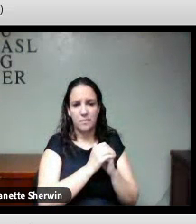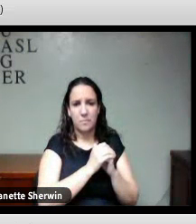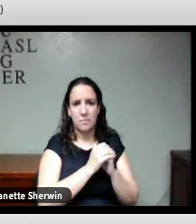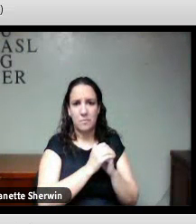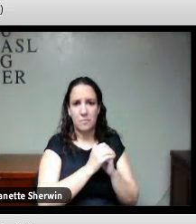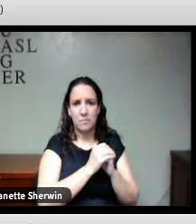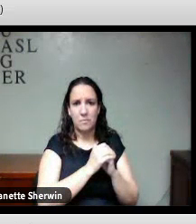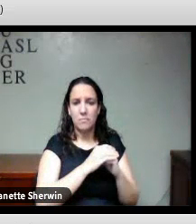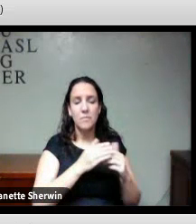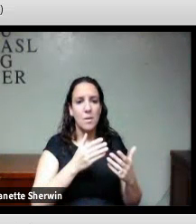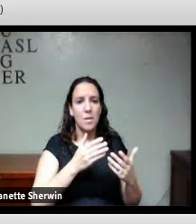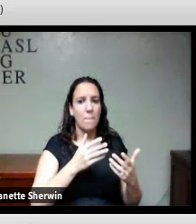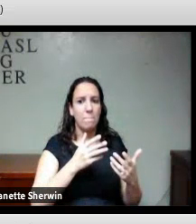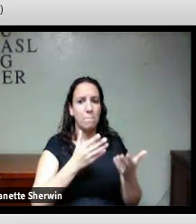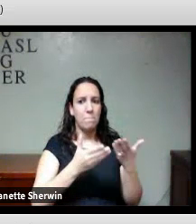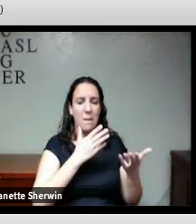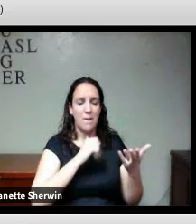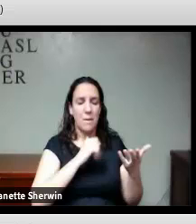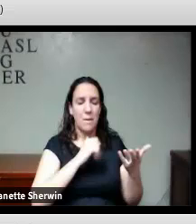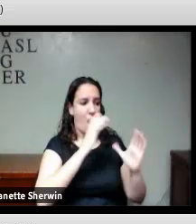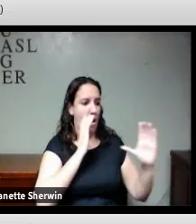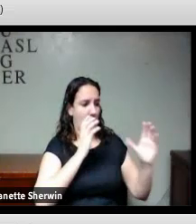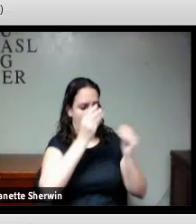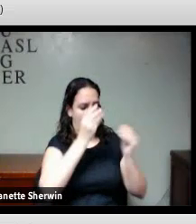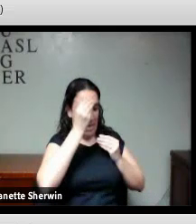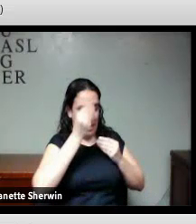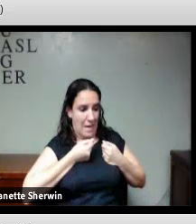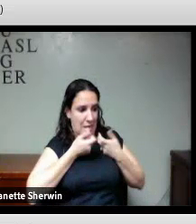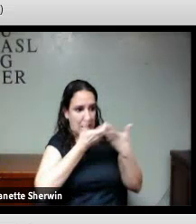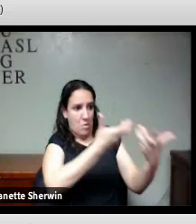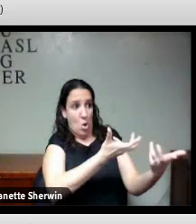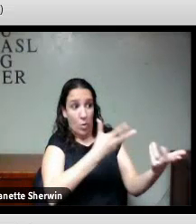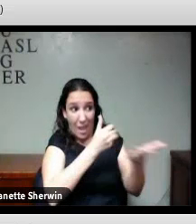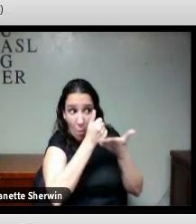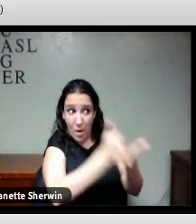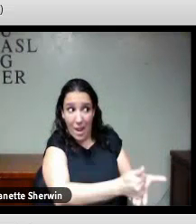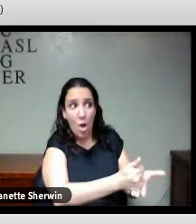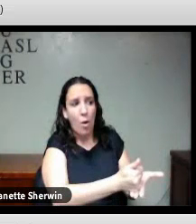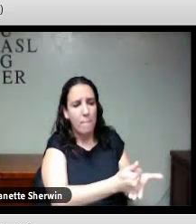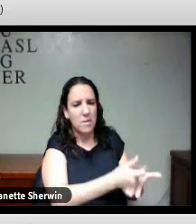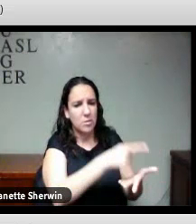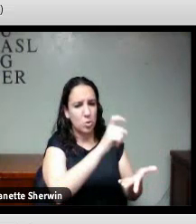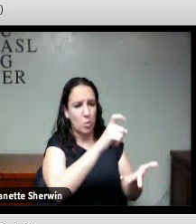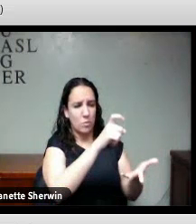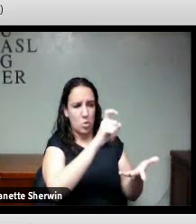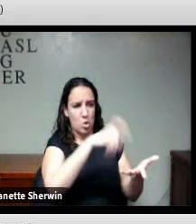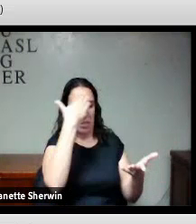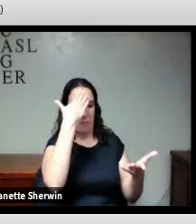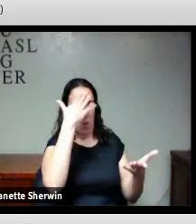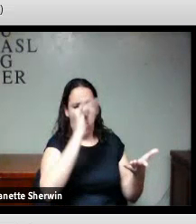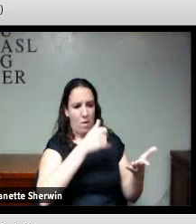them. So we need to make sure we have to be aware of that during the process and make sure that we're believable. So if we're doing